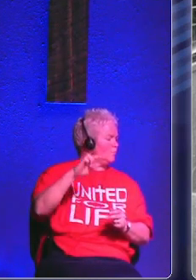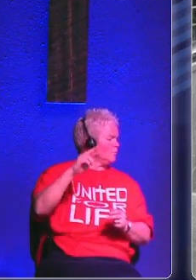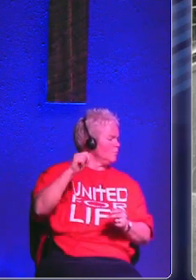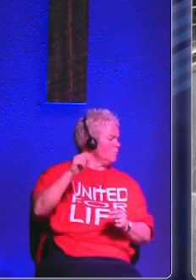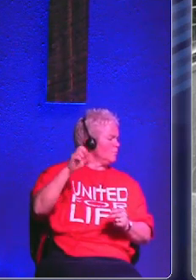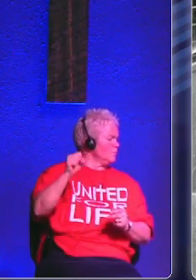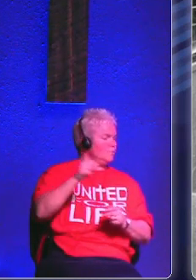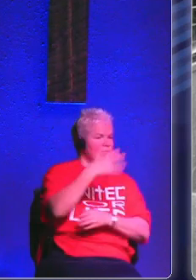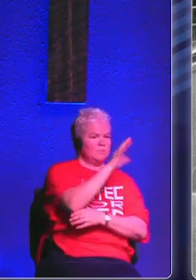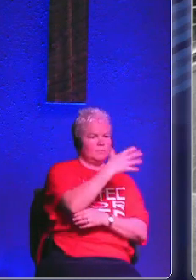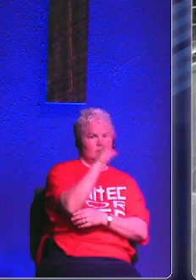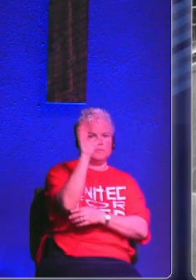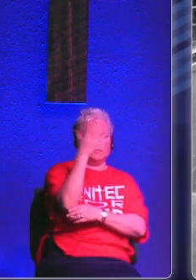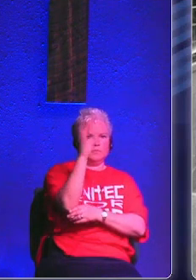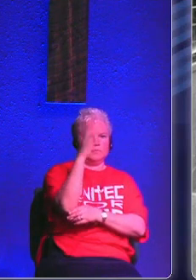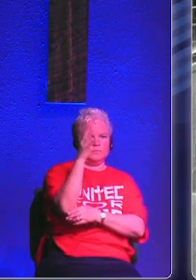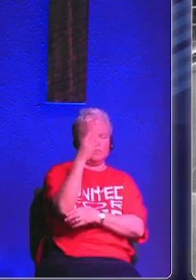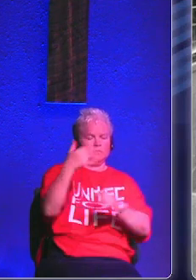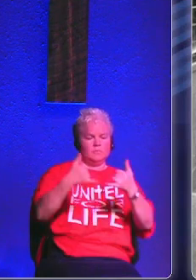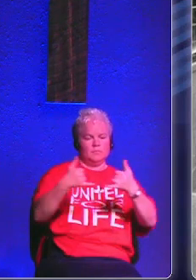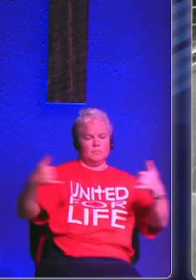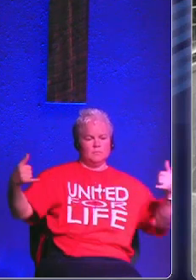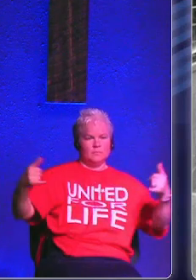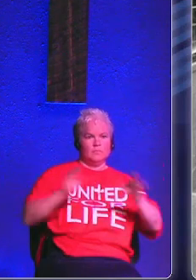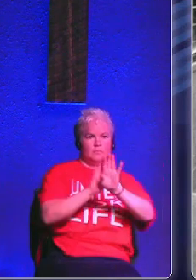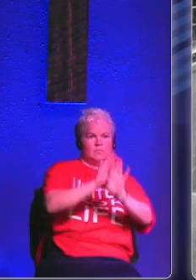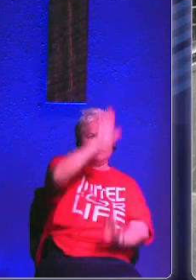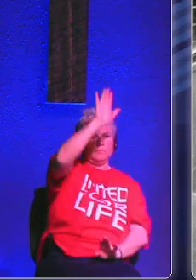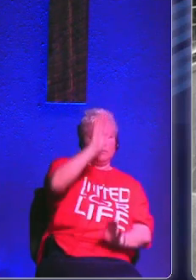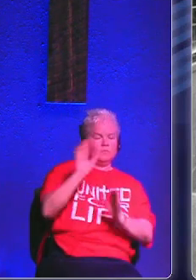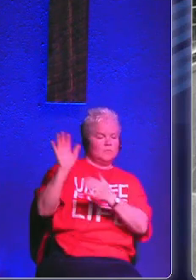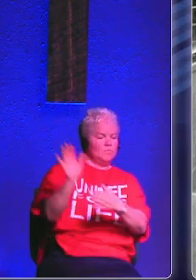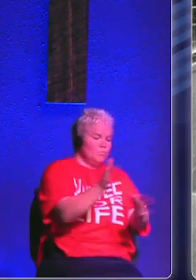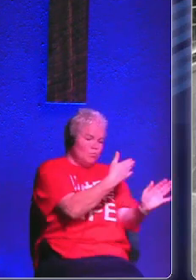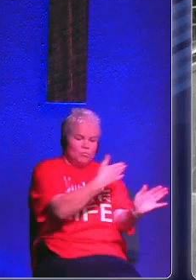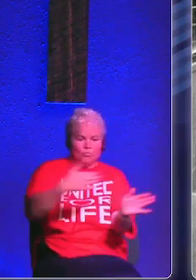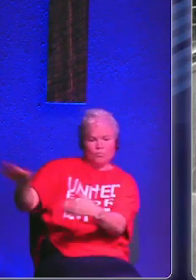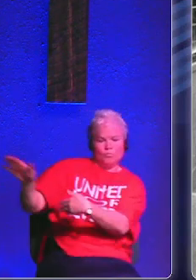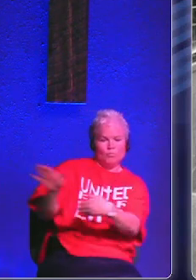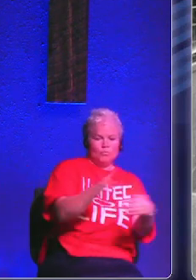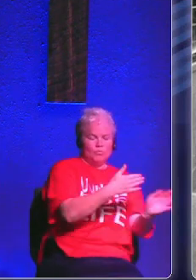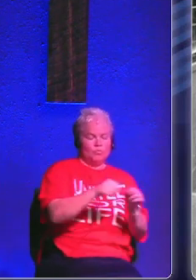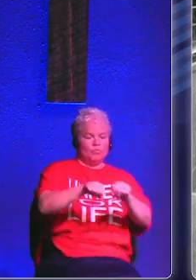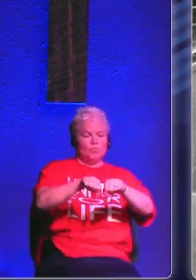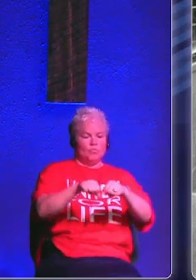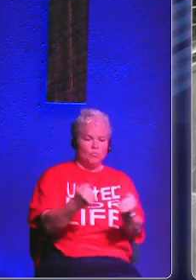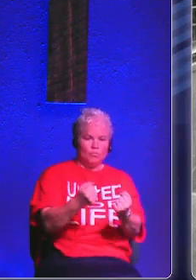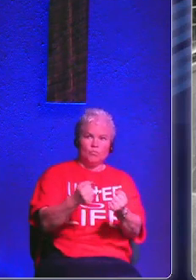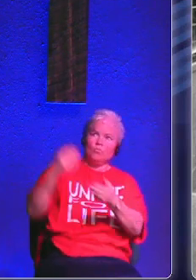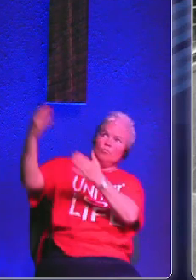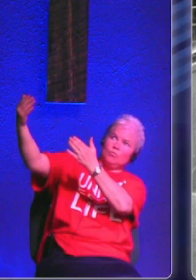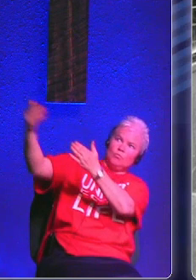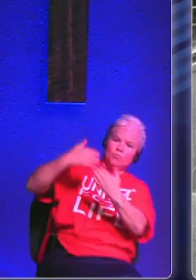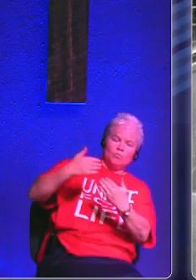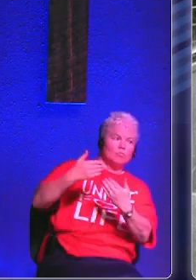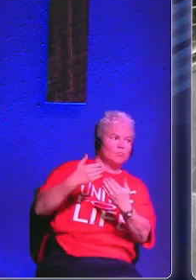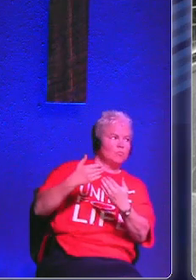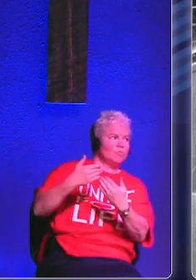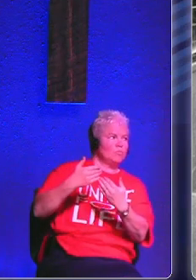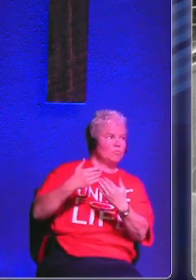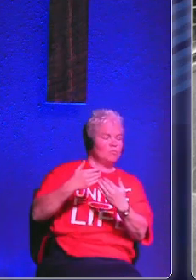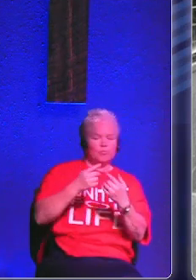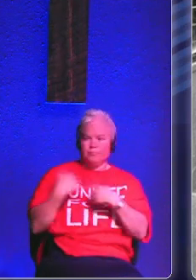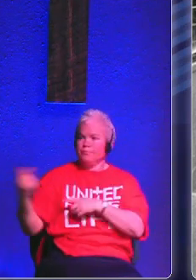going to do a tree line. It's called a windbreak, right? So now when the wind comes, it's easier for the